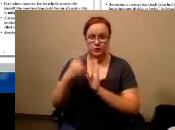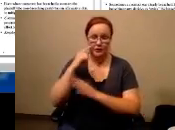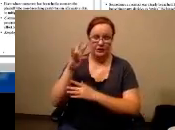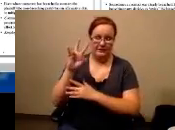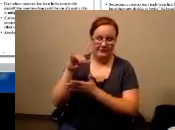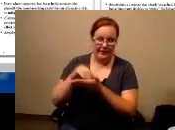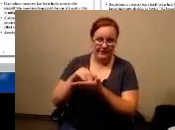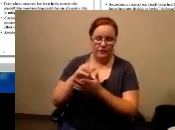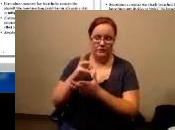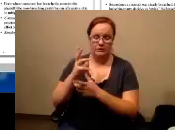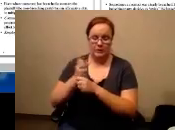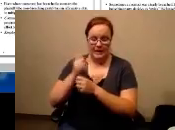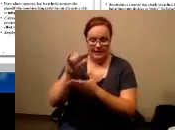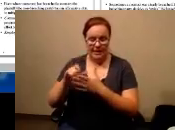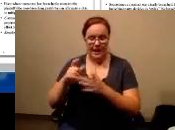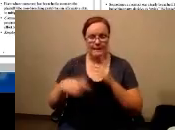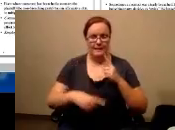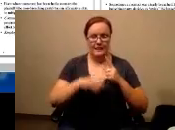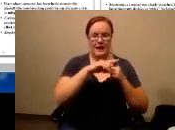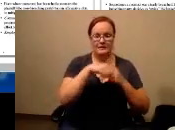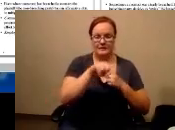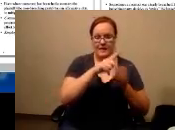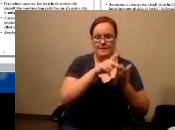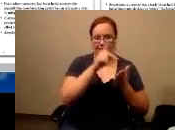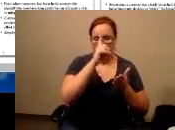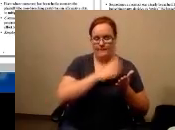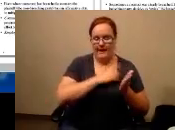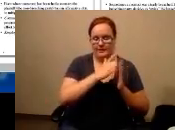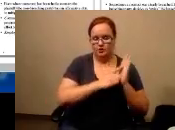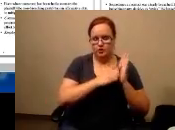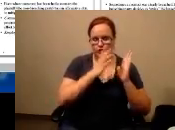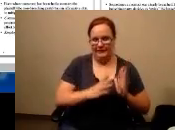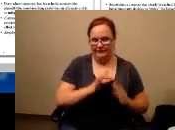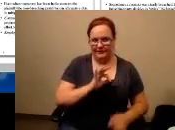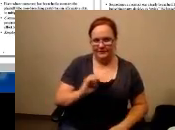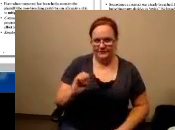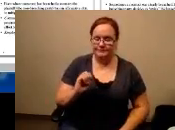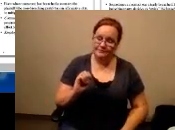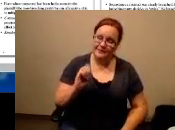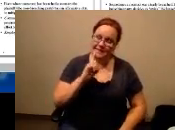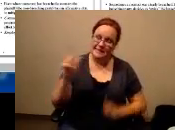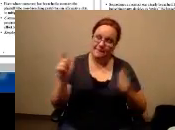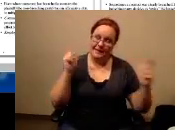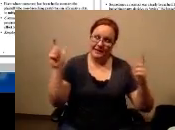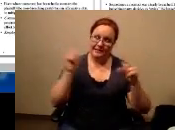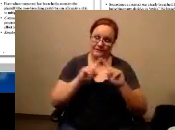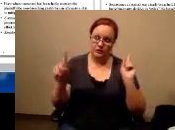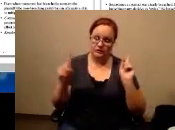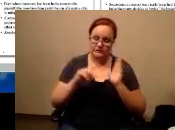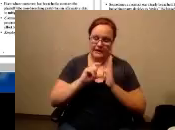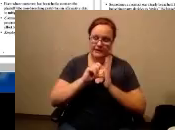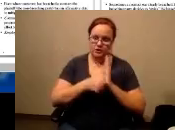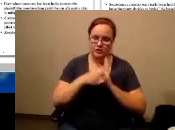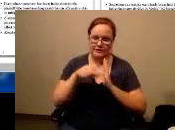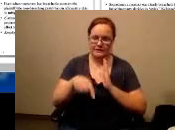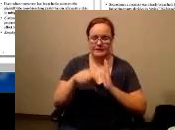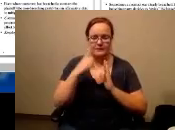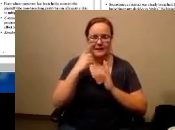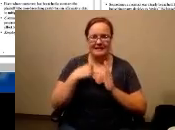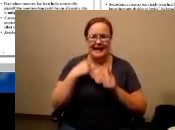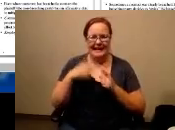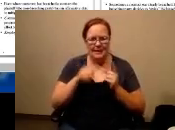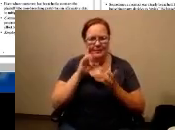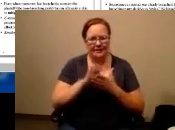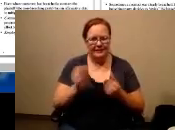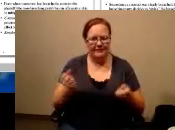attorney fees if we win. That's a big difference. And the reason it's so important, the reason I stress this is I can't believe how many people